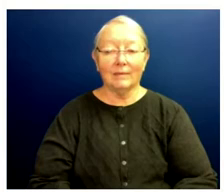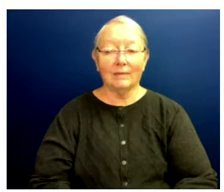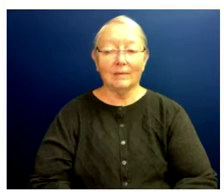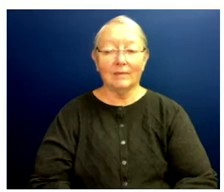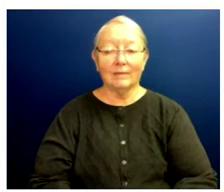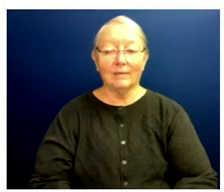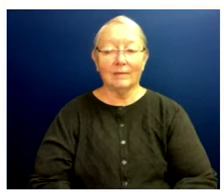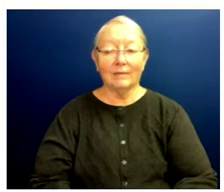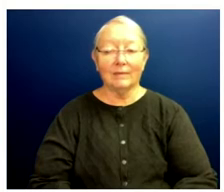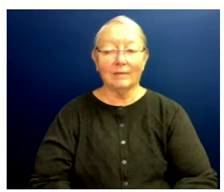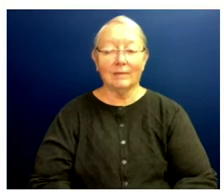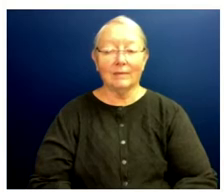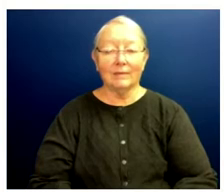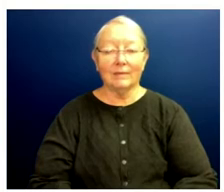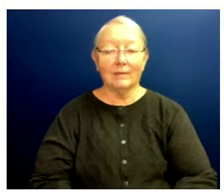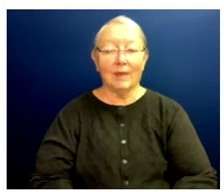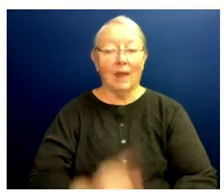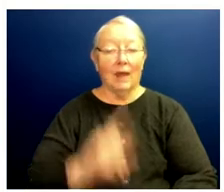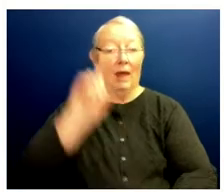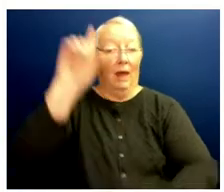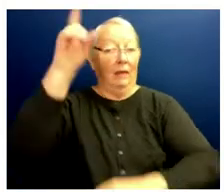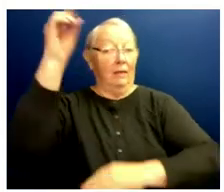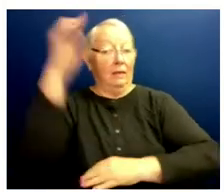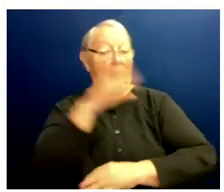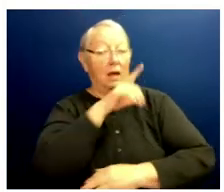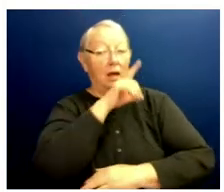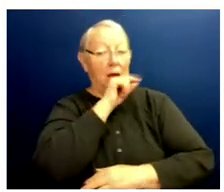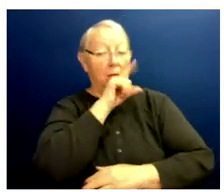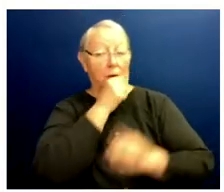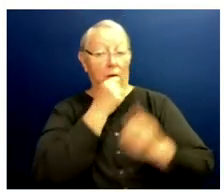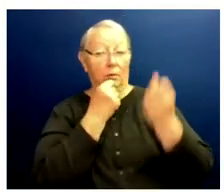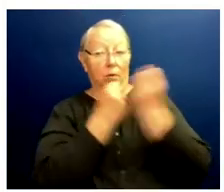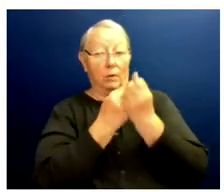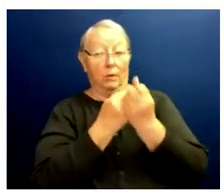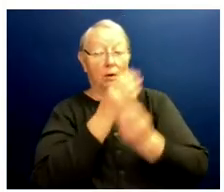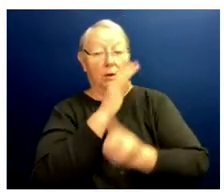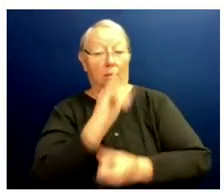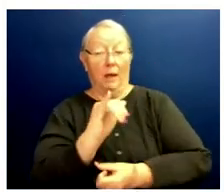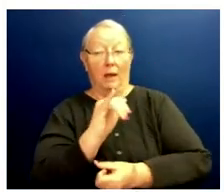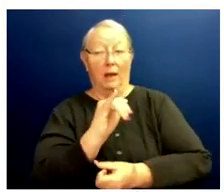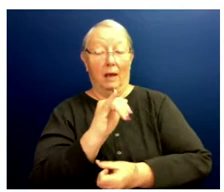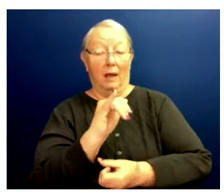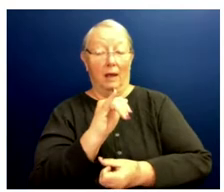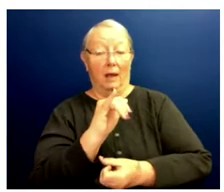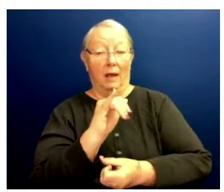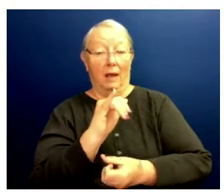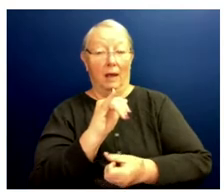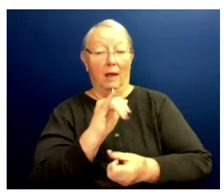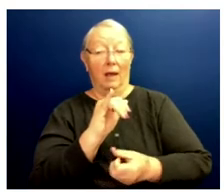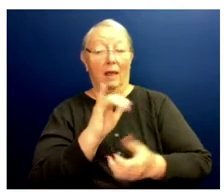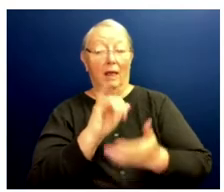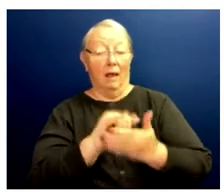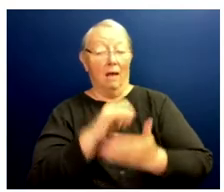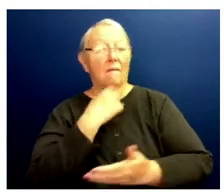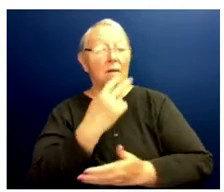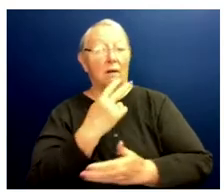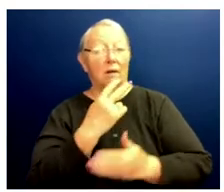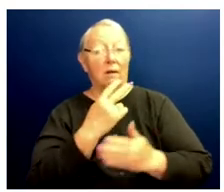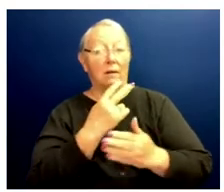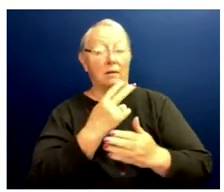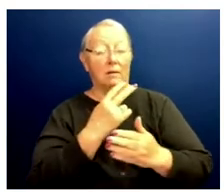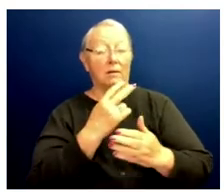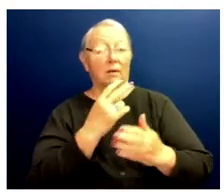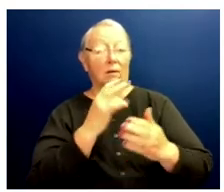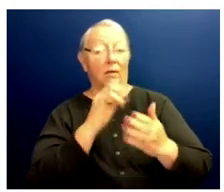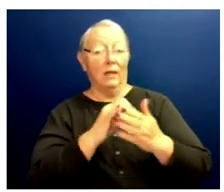The Trudy Sundberg Lecture Series is underwritten by donations and sponsorships to the Sno-Isle Libraries Foundation from community donors like you,